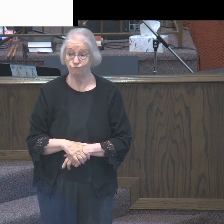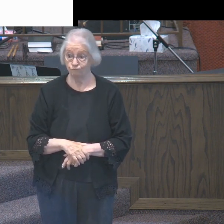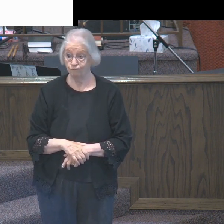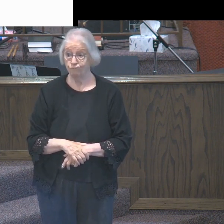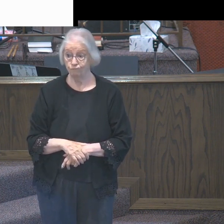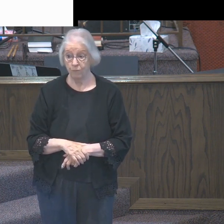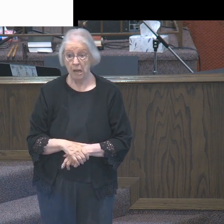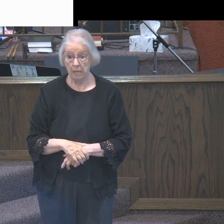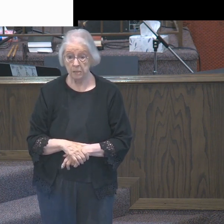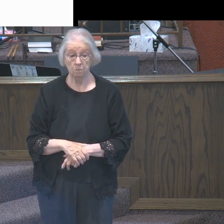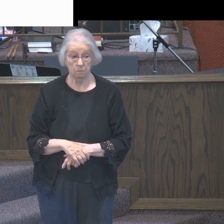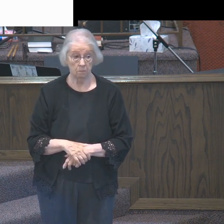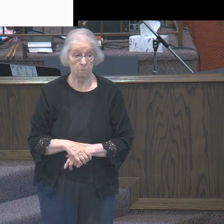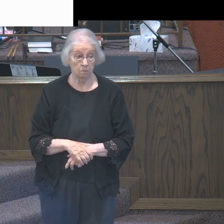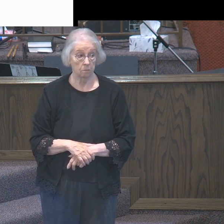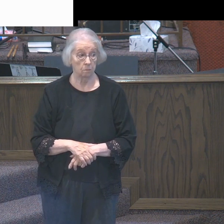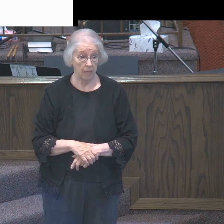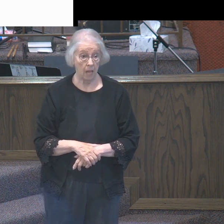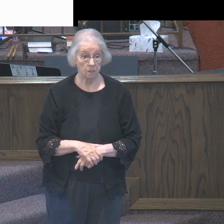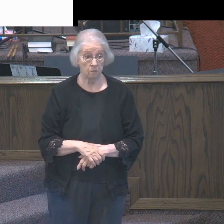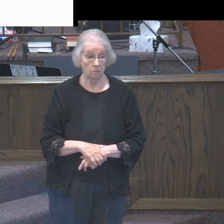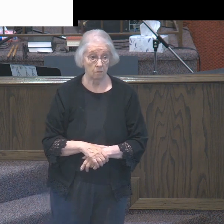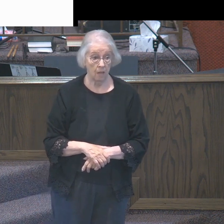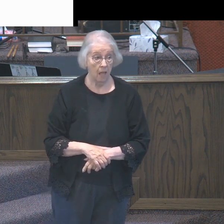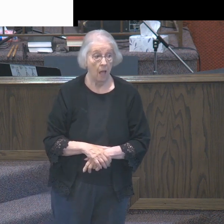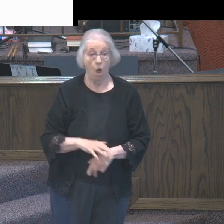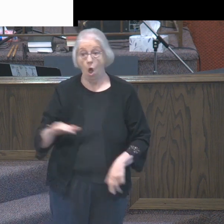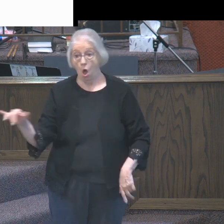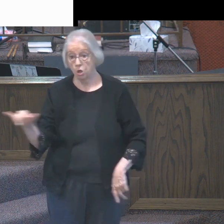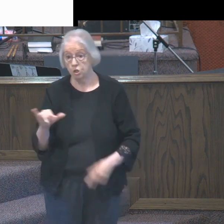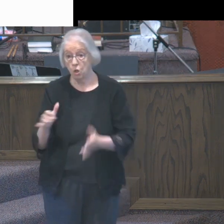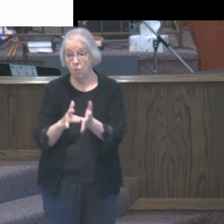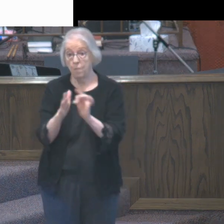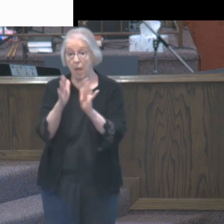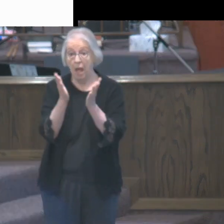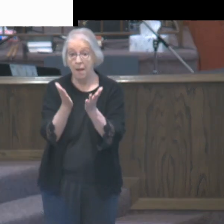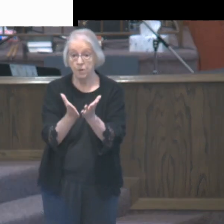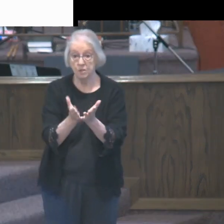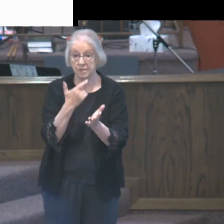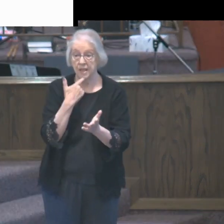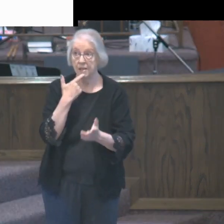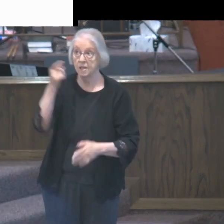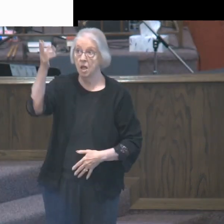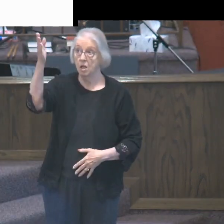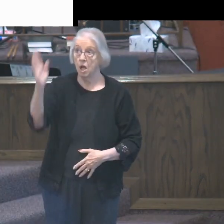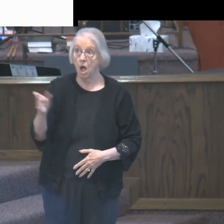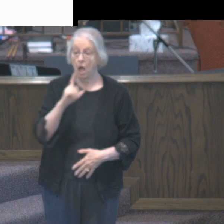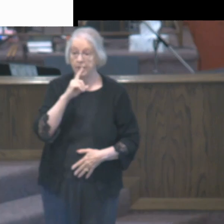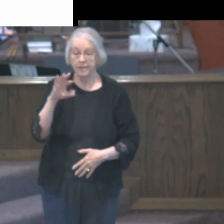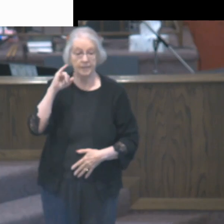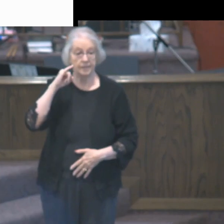is jealous for my heart. When I turn from him, he's